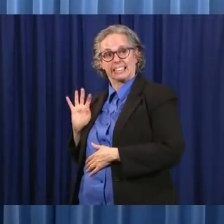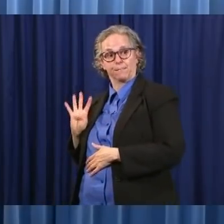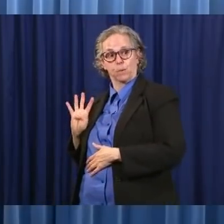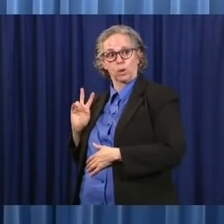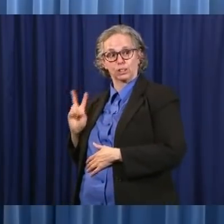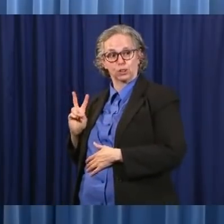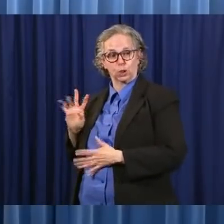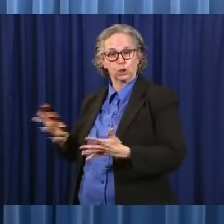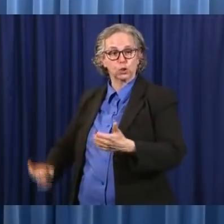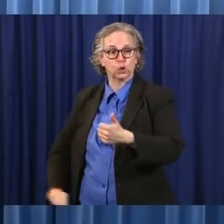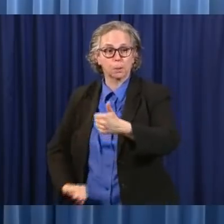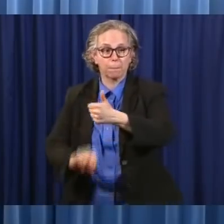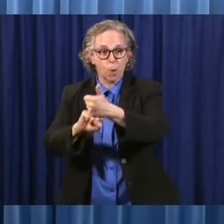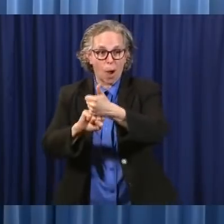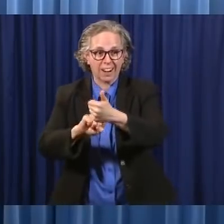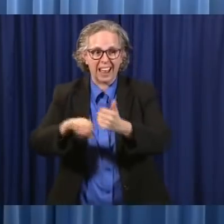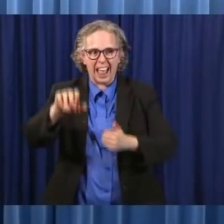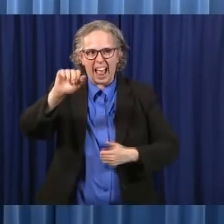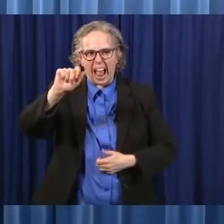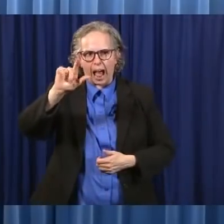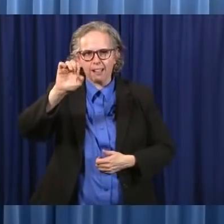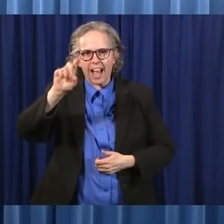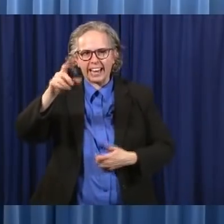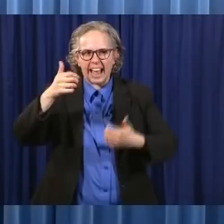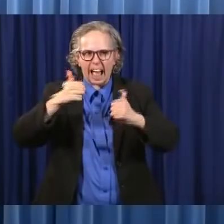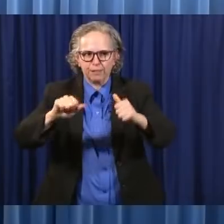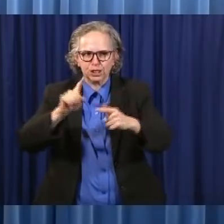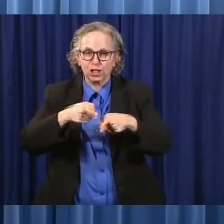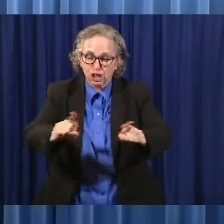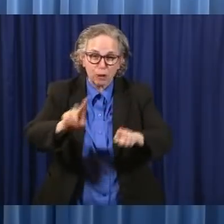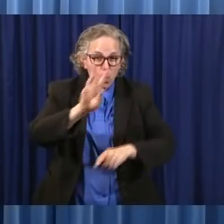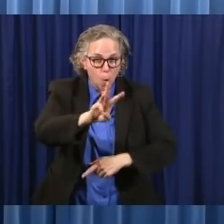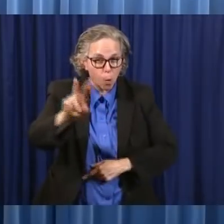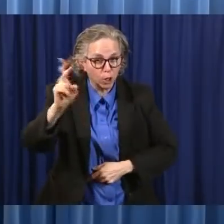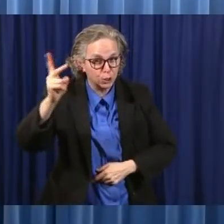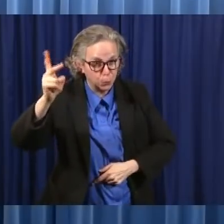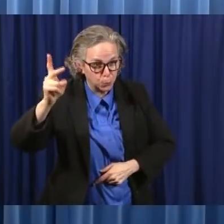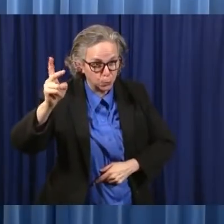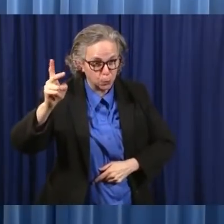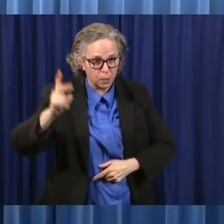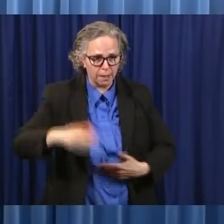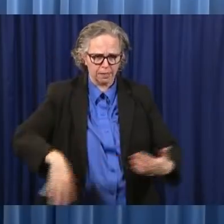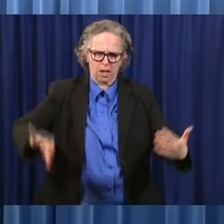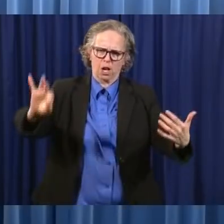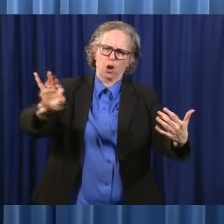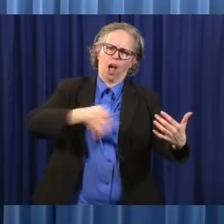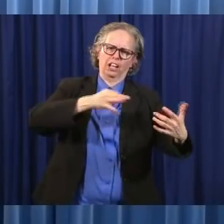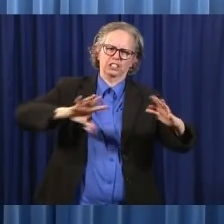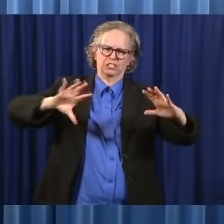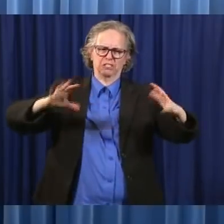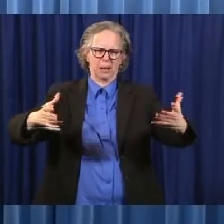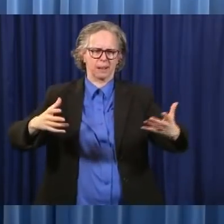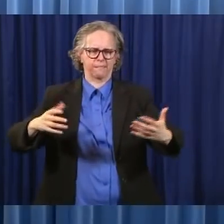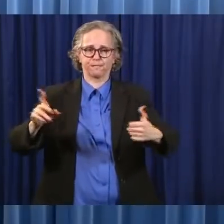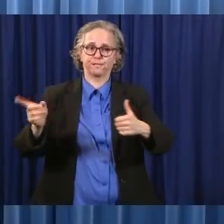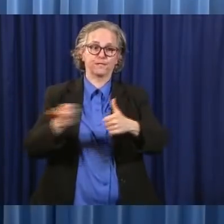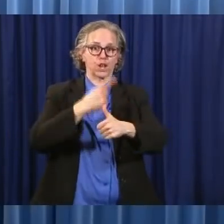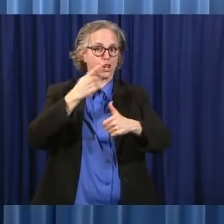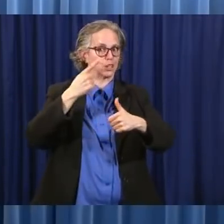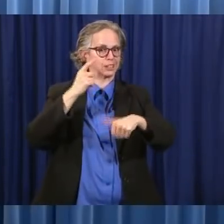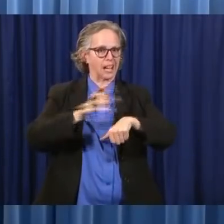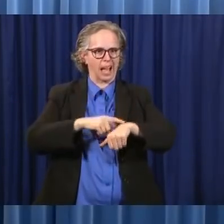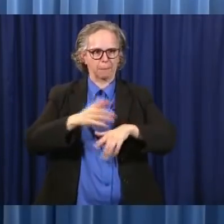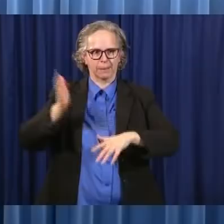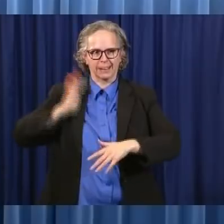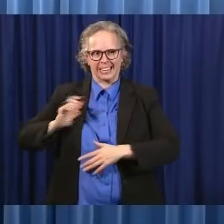American spirit during World War II. The orchestra gave the world premiere on March 12, 1943. The